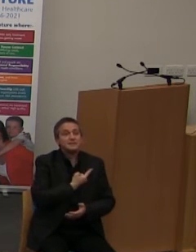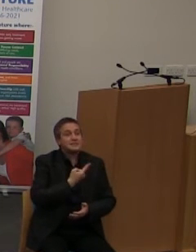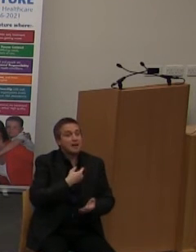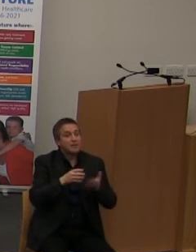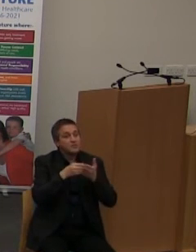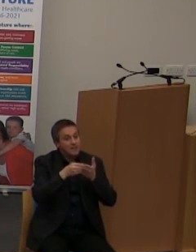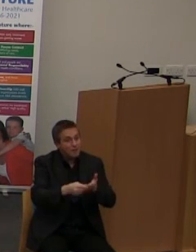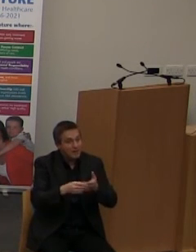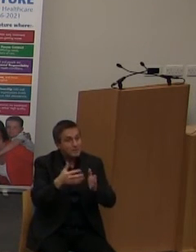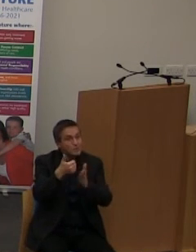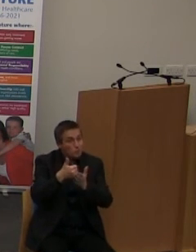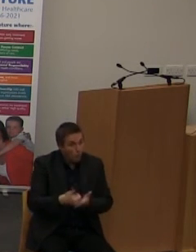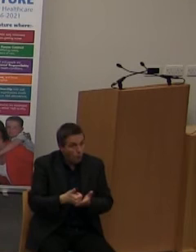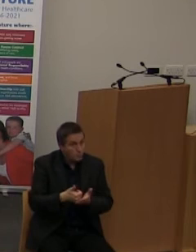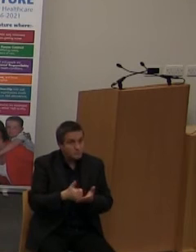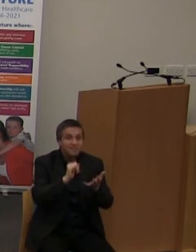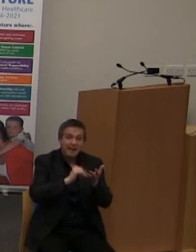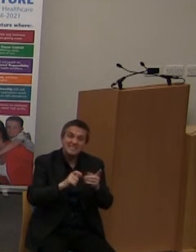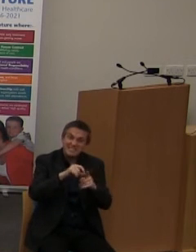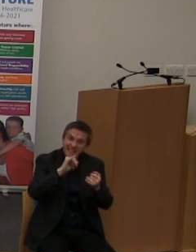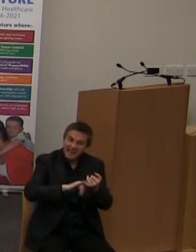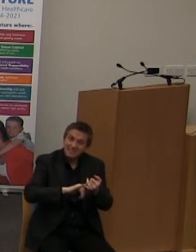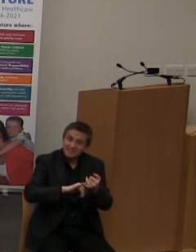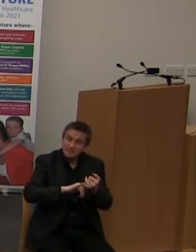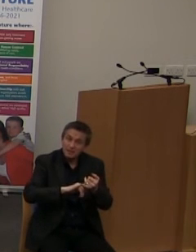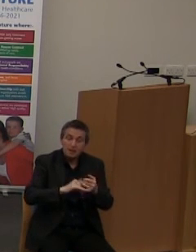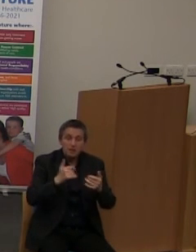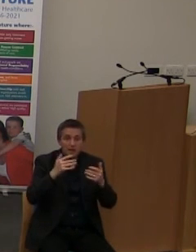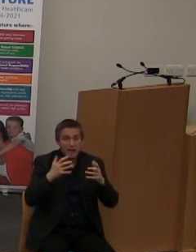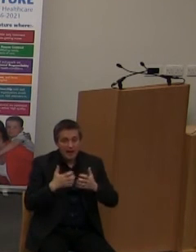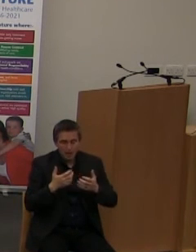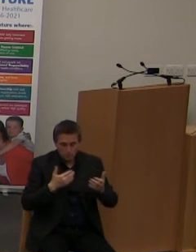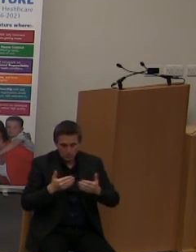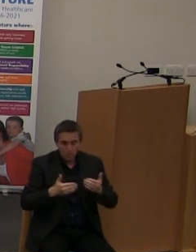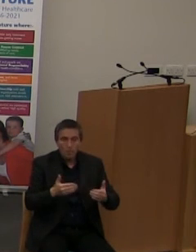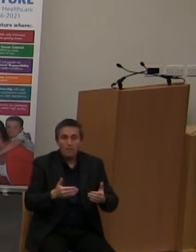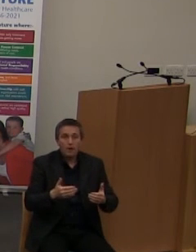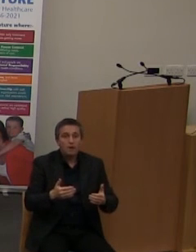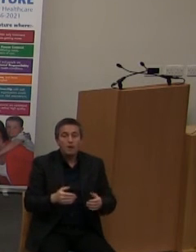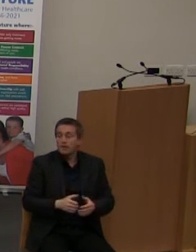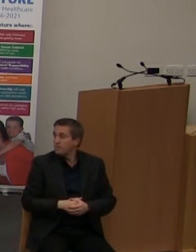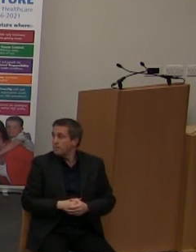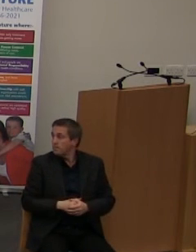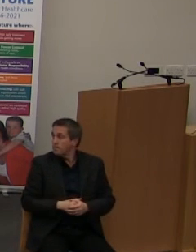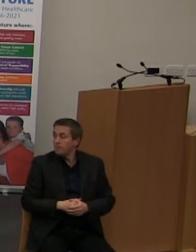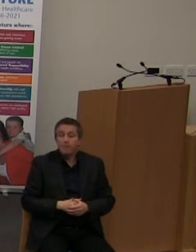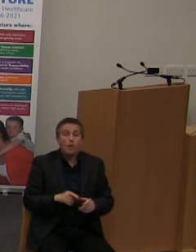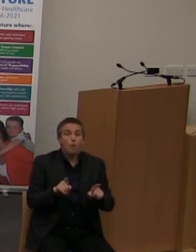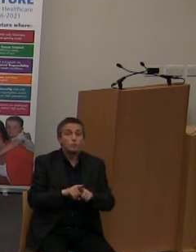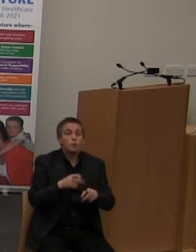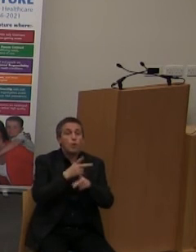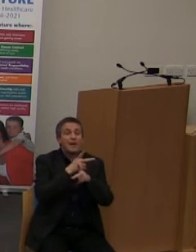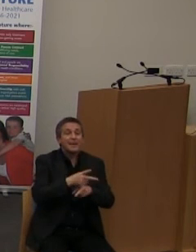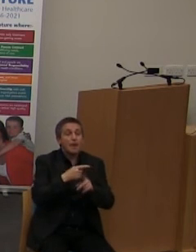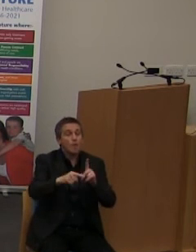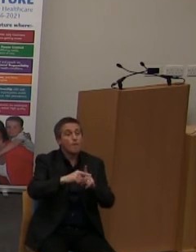ways in which people can be innovative in how they cope with their caring duty. And there are other things as well about the rollout of that carer positive communities and